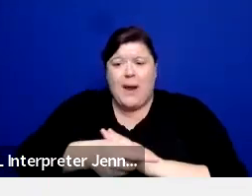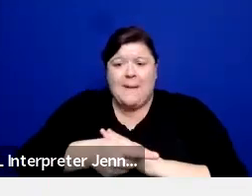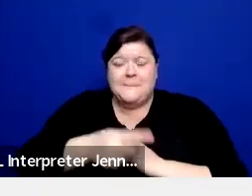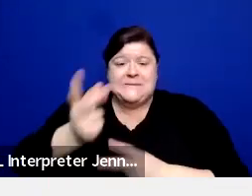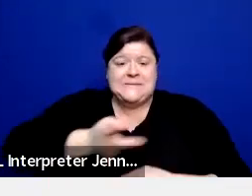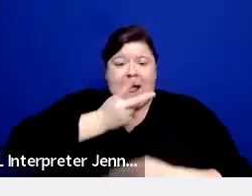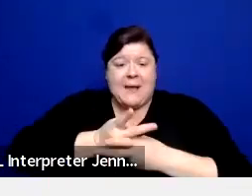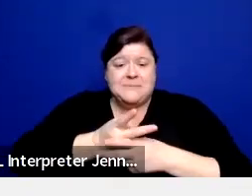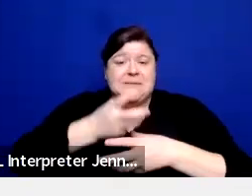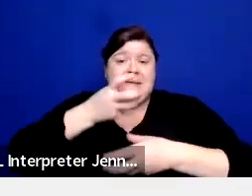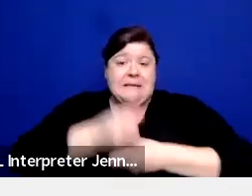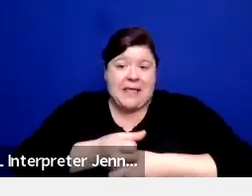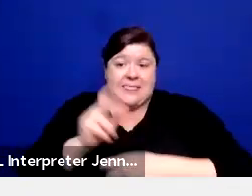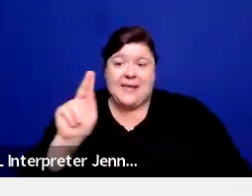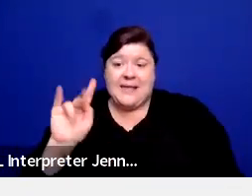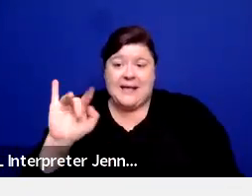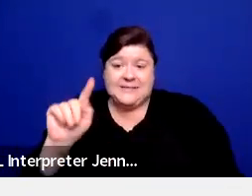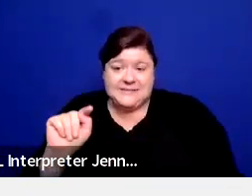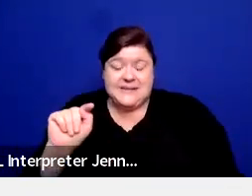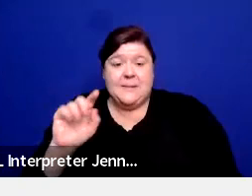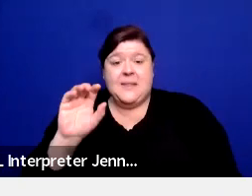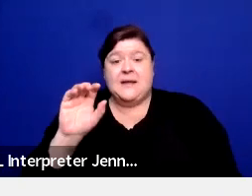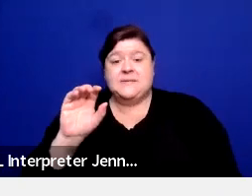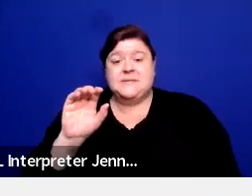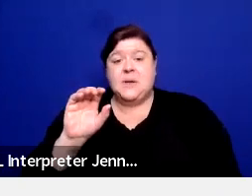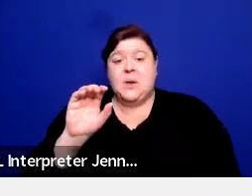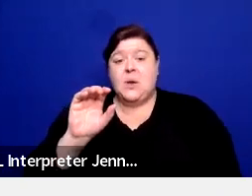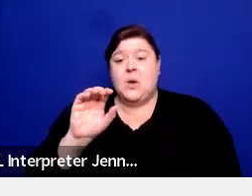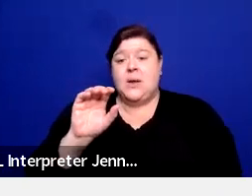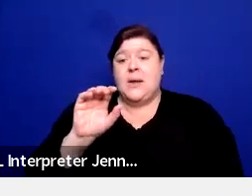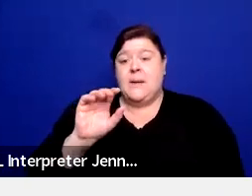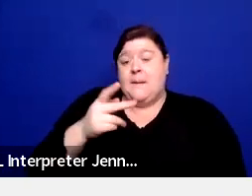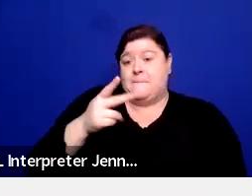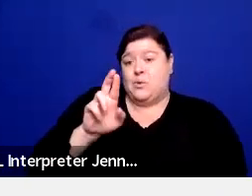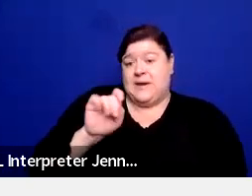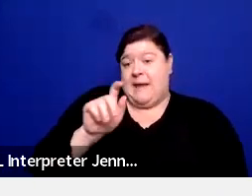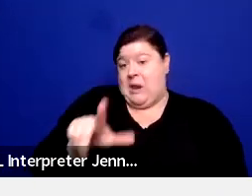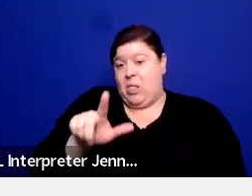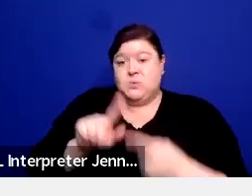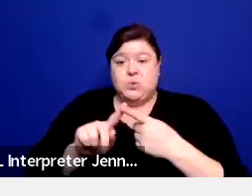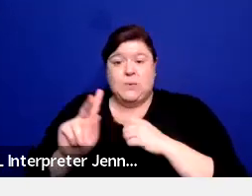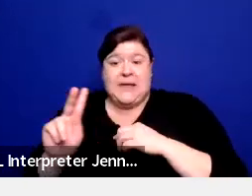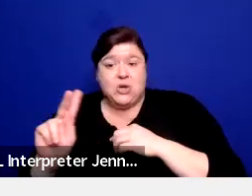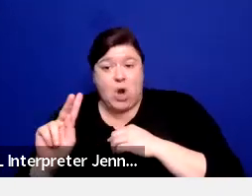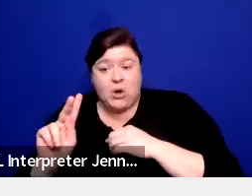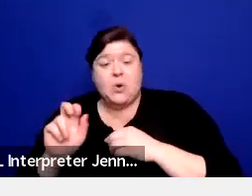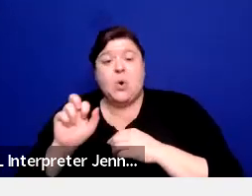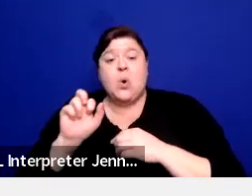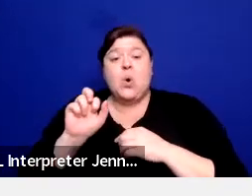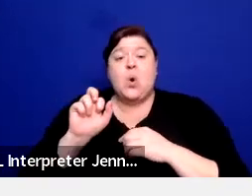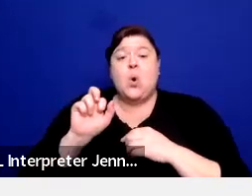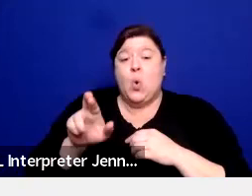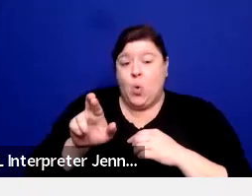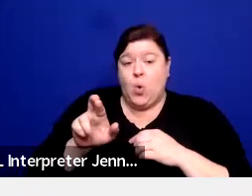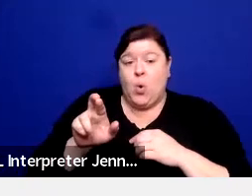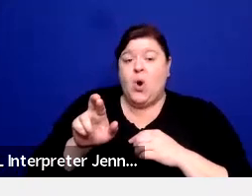to receive kits. Those are our organ to prenatal to kindergarten or Head Start programs, our preschool promise